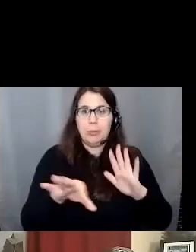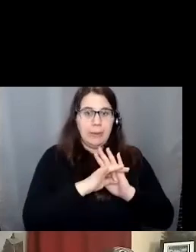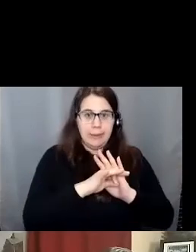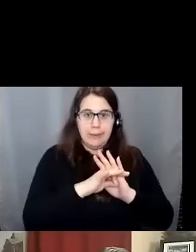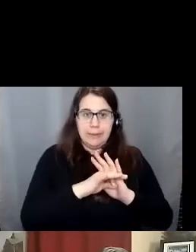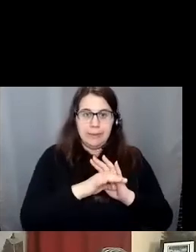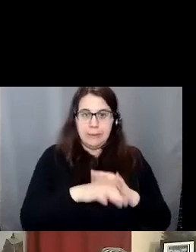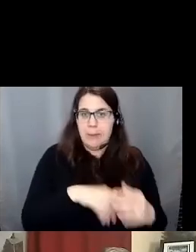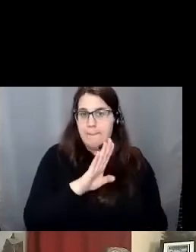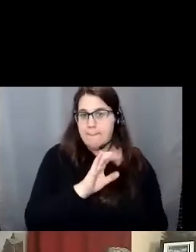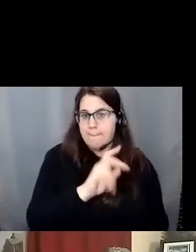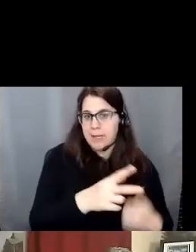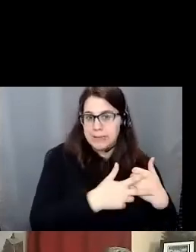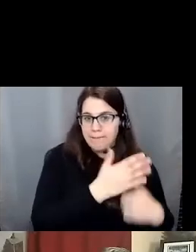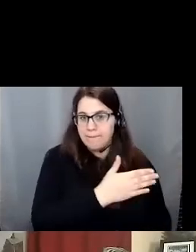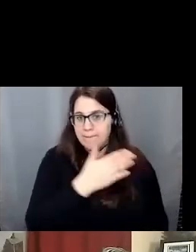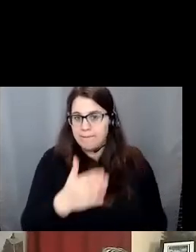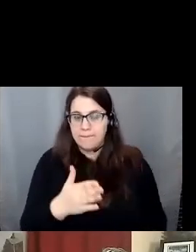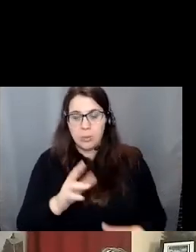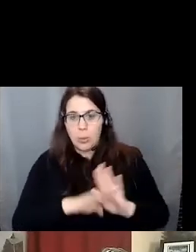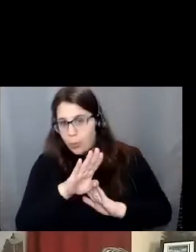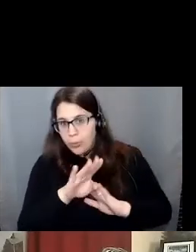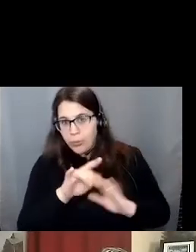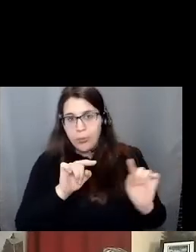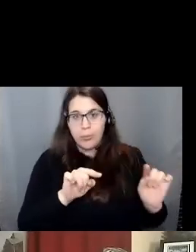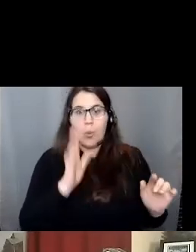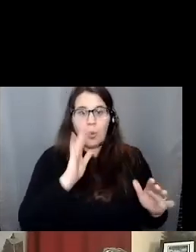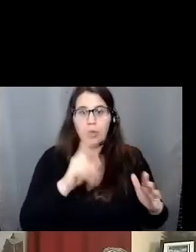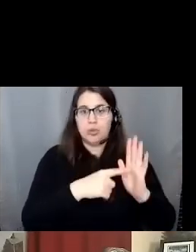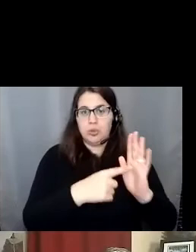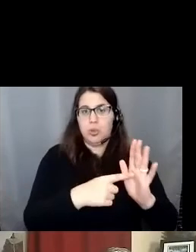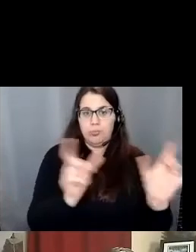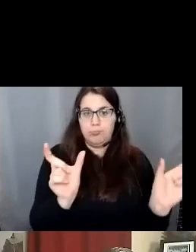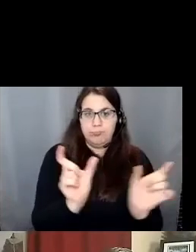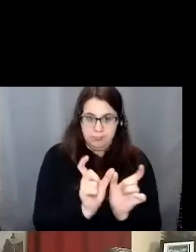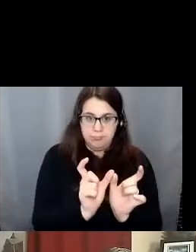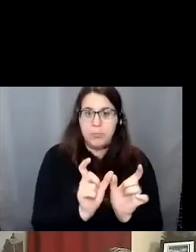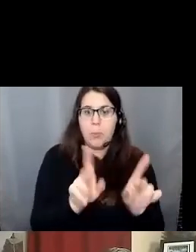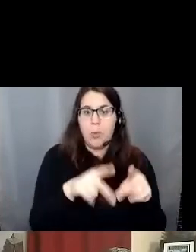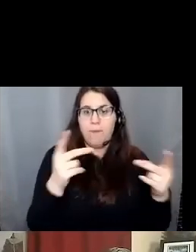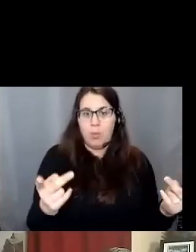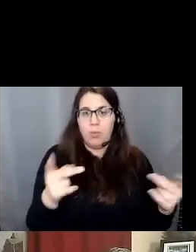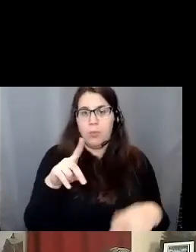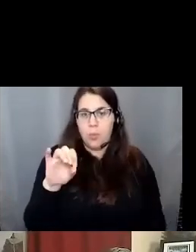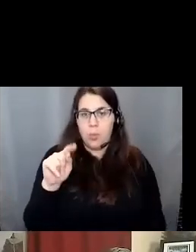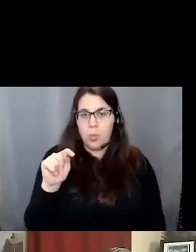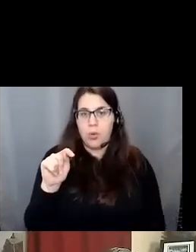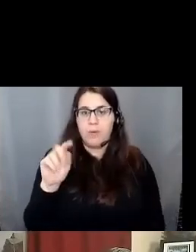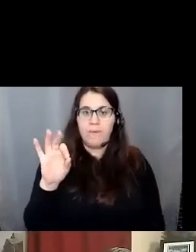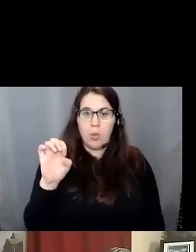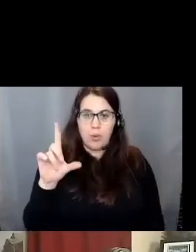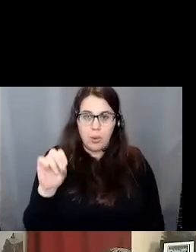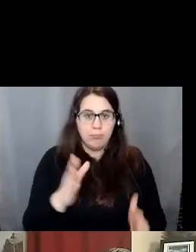went into bank safe and part of it went into the growth option, it would show them as a combined portfolio here and what percentages